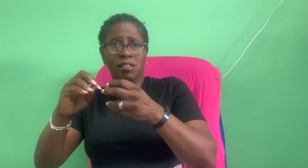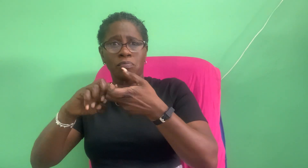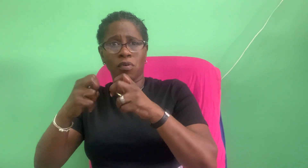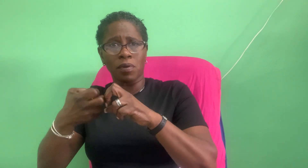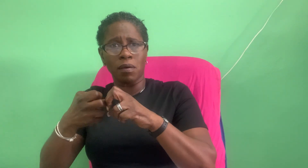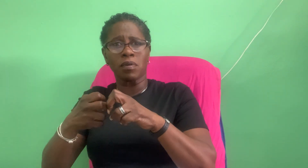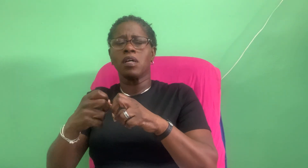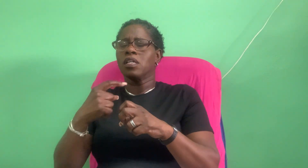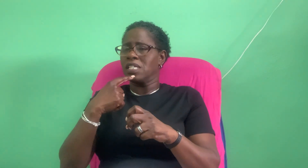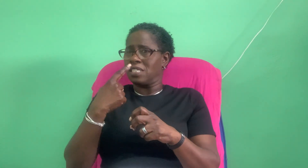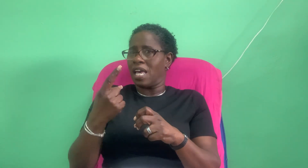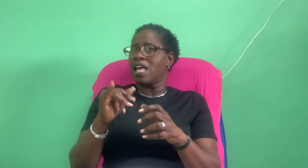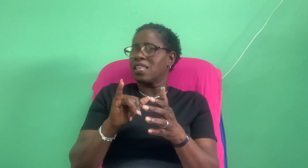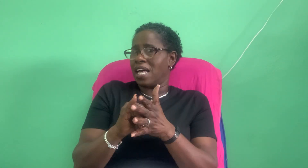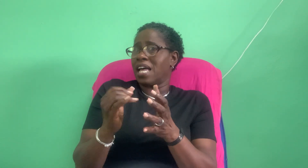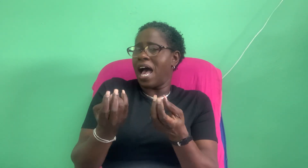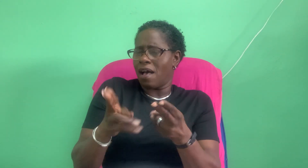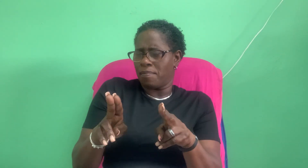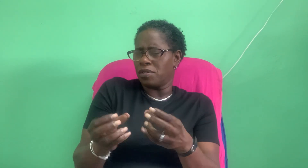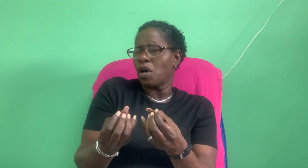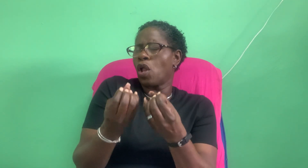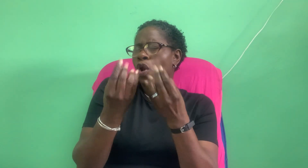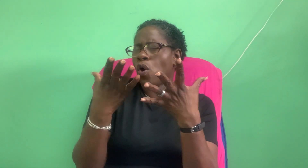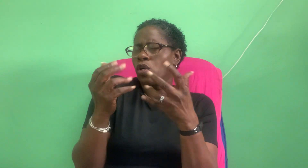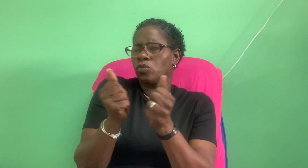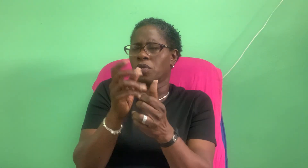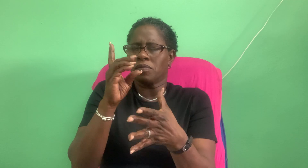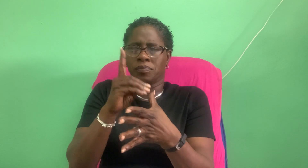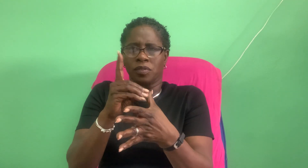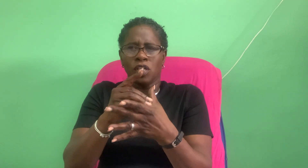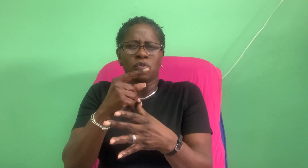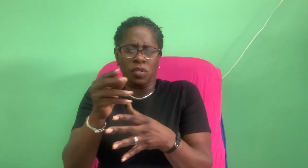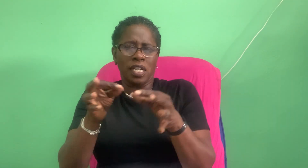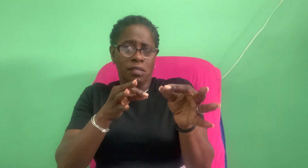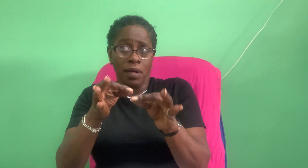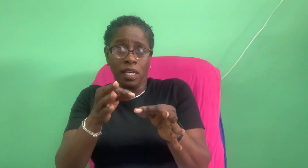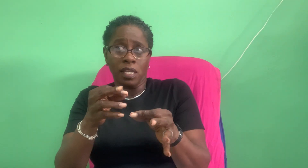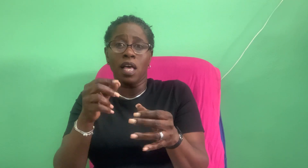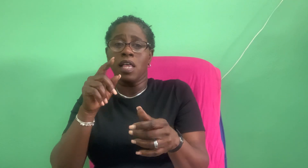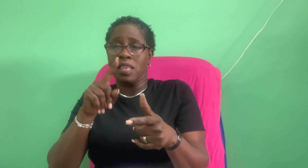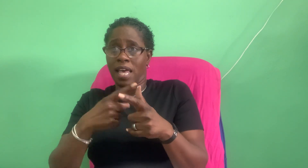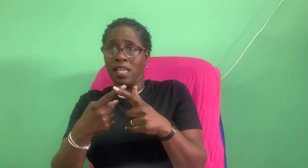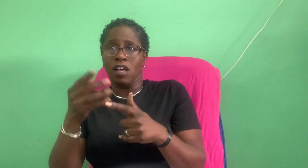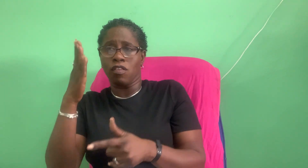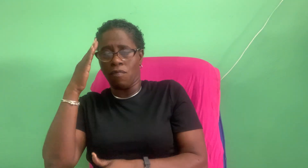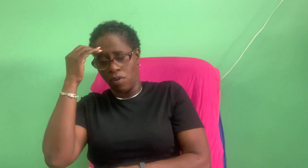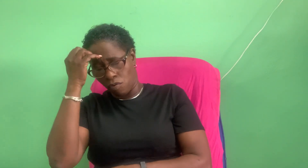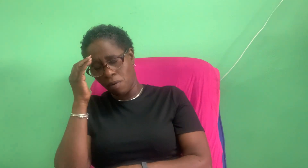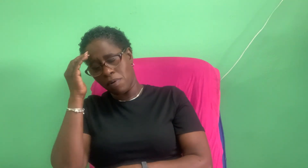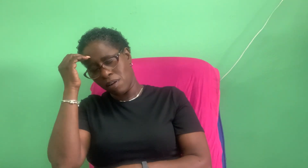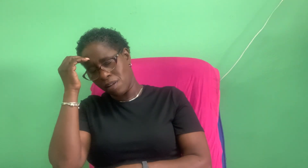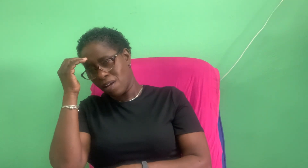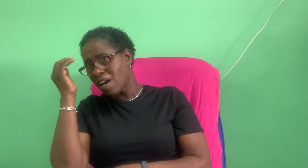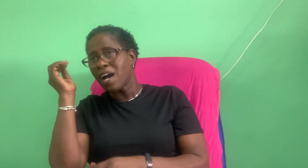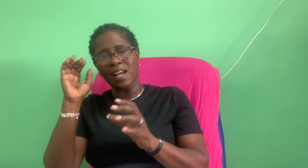various intellectual developmental disabilities, then kind of the vulnerability exponentially increases to any human that may